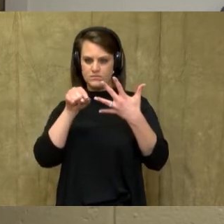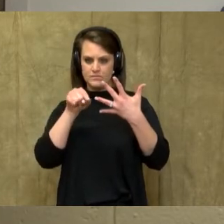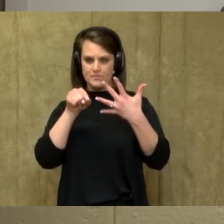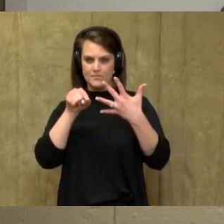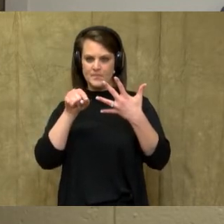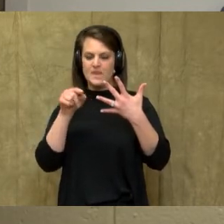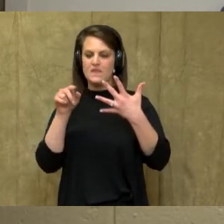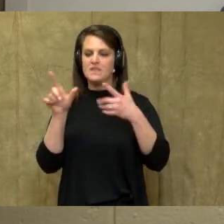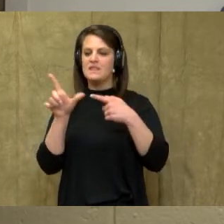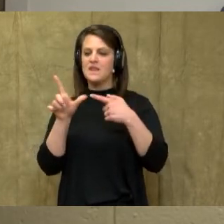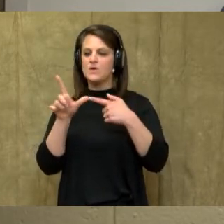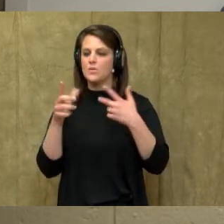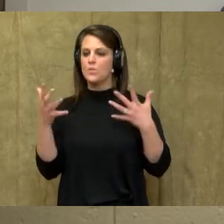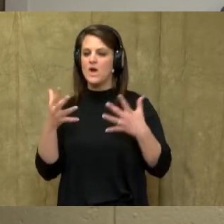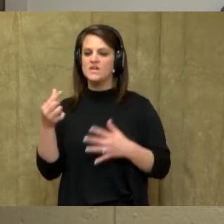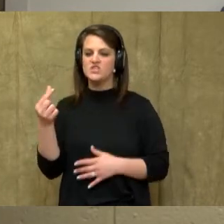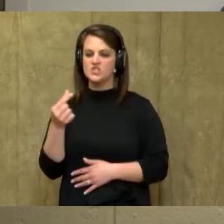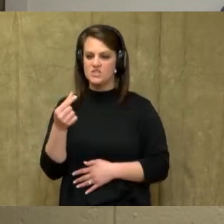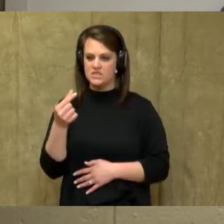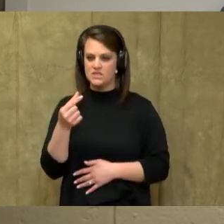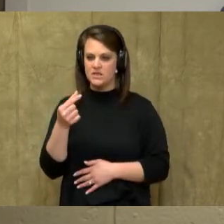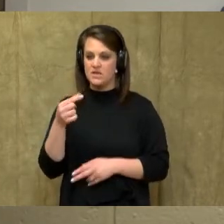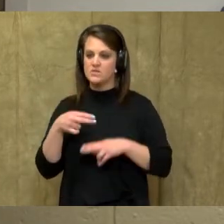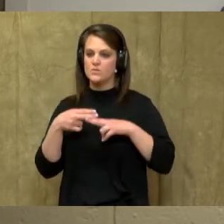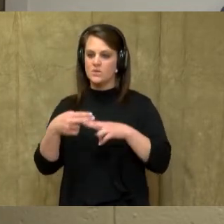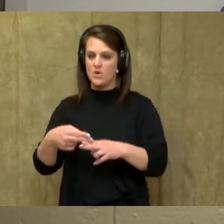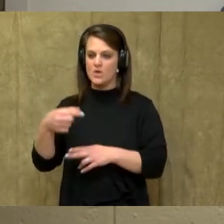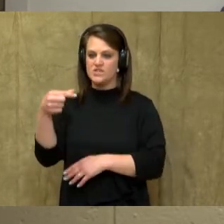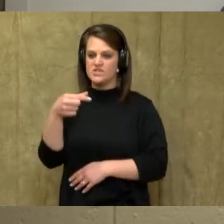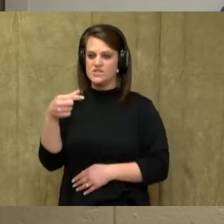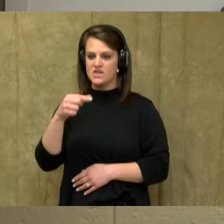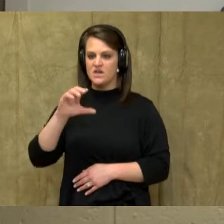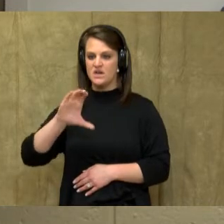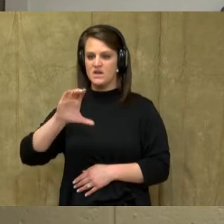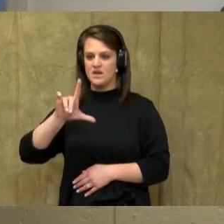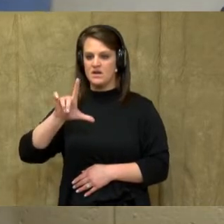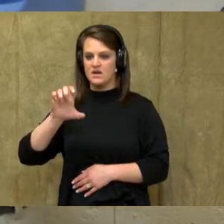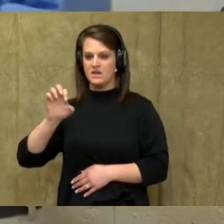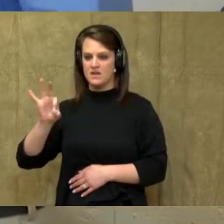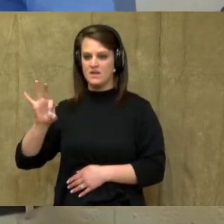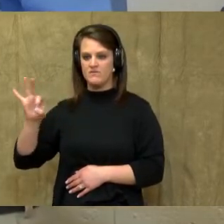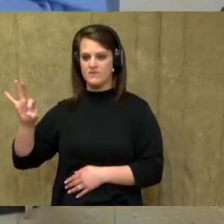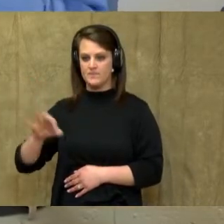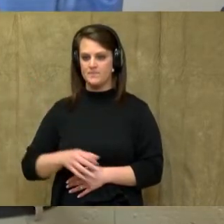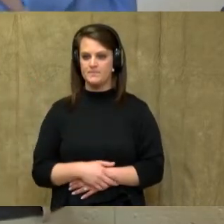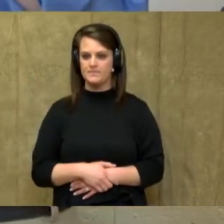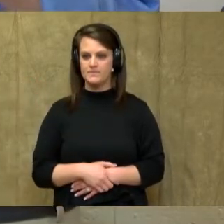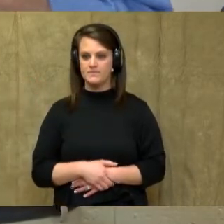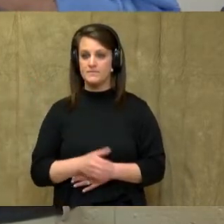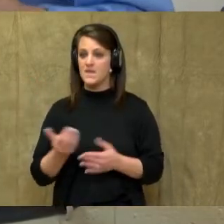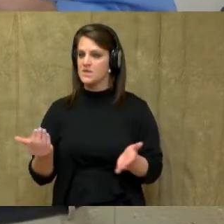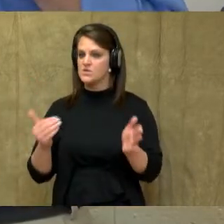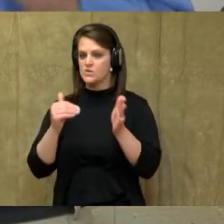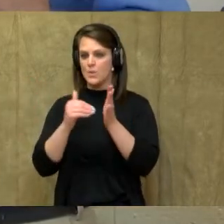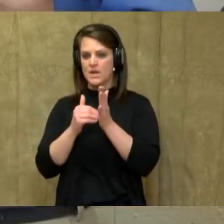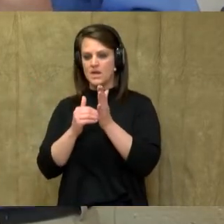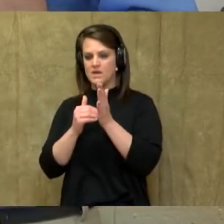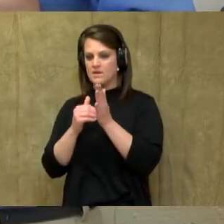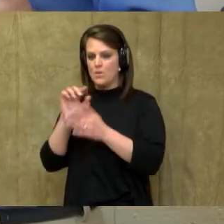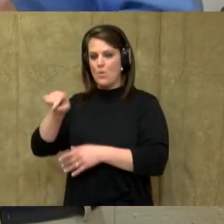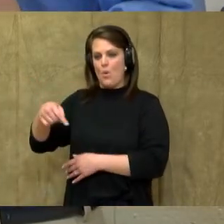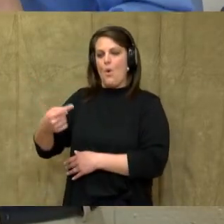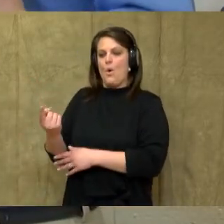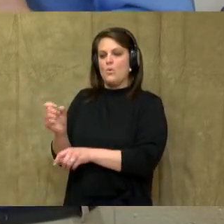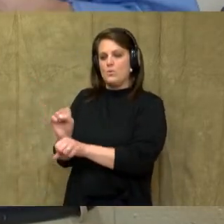the letter G. That's why we call it the G clef. So again, this device will only